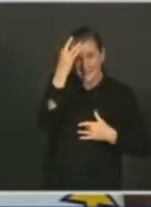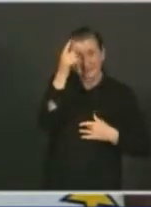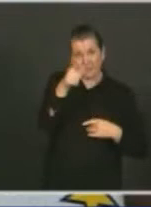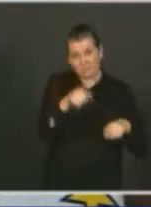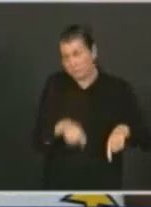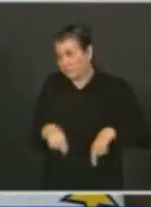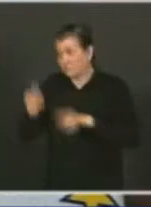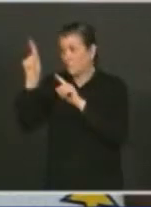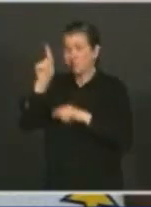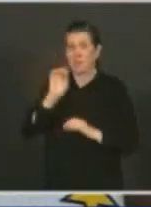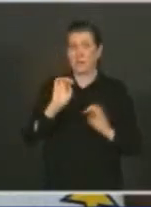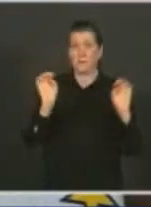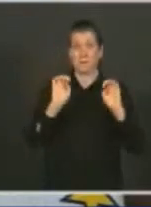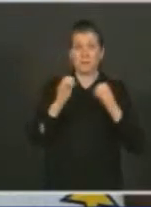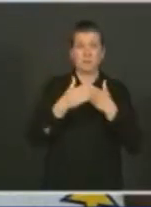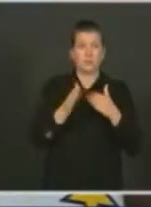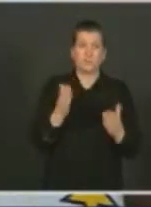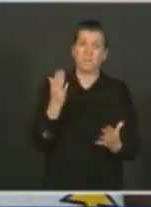you're made to wait.